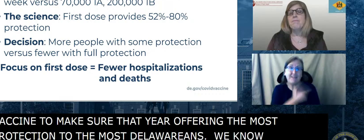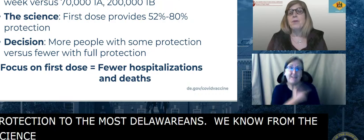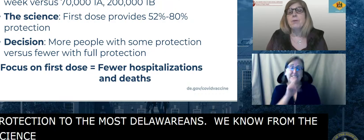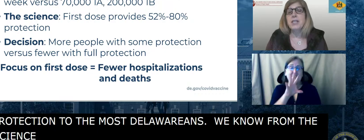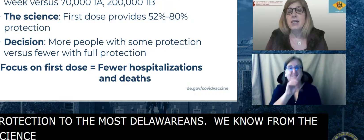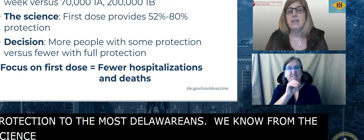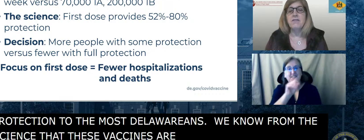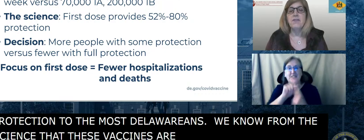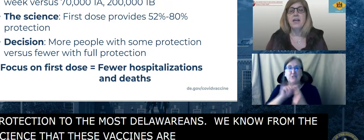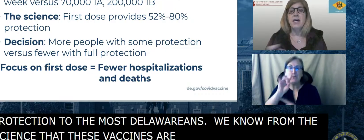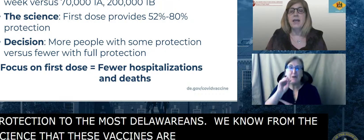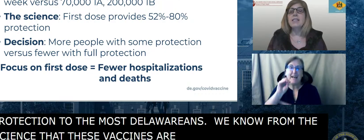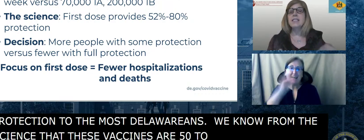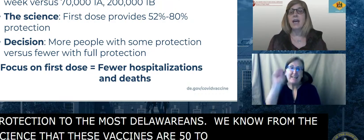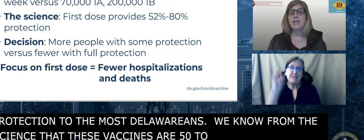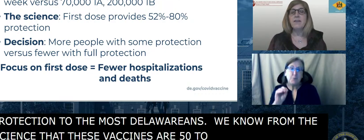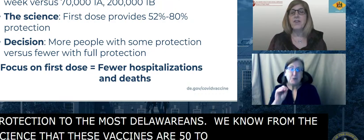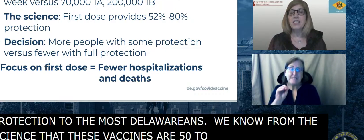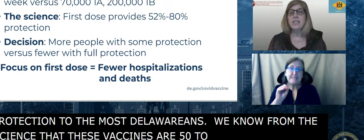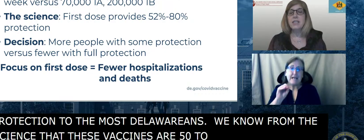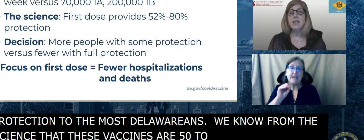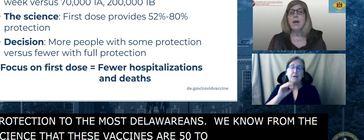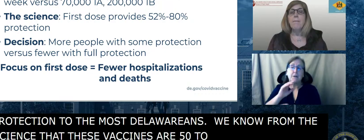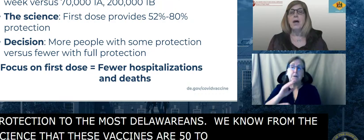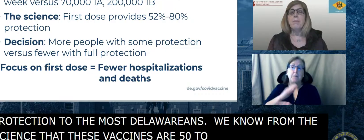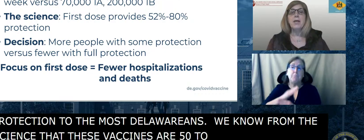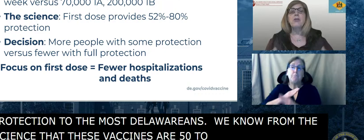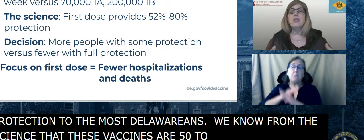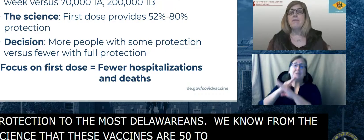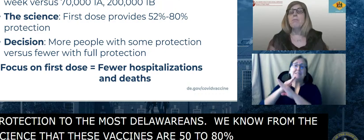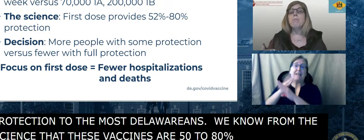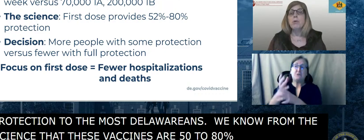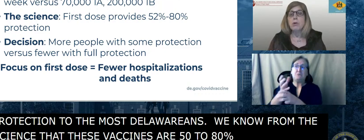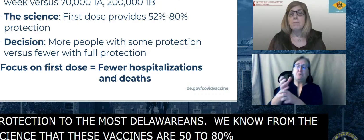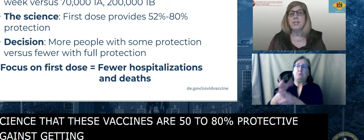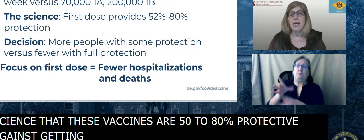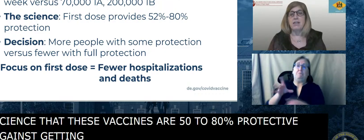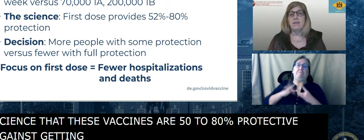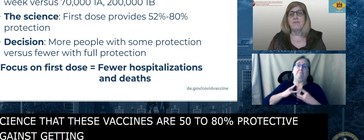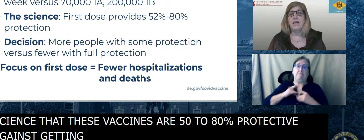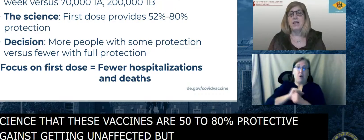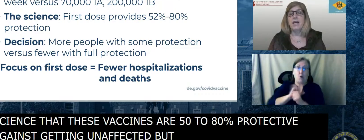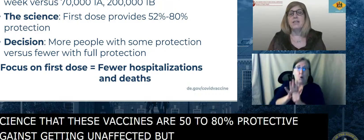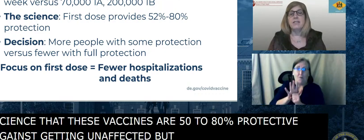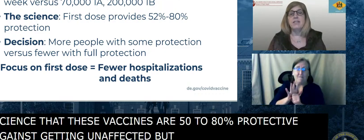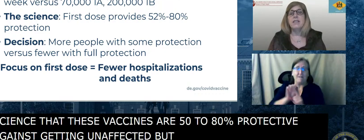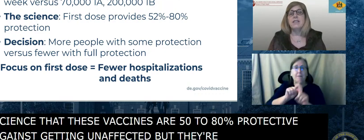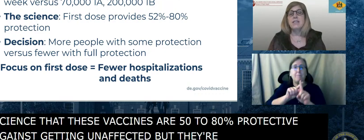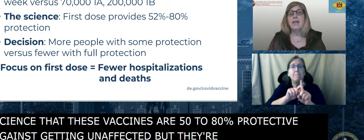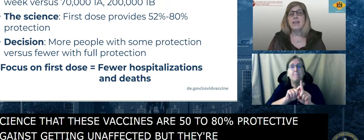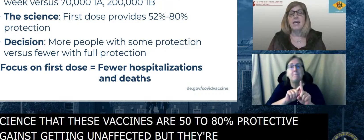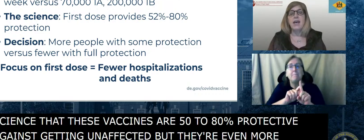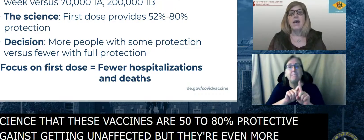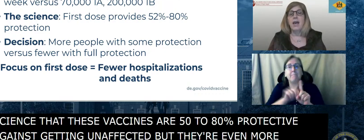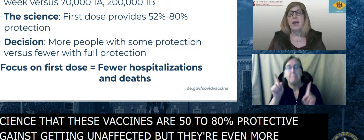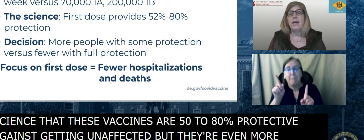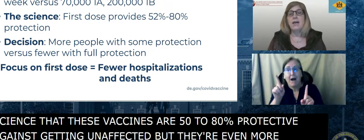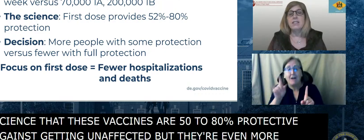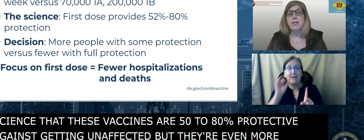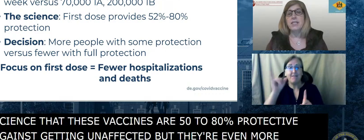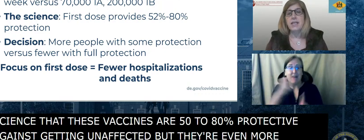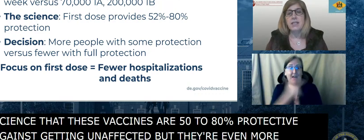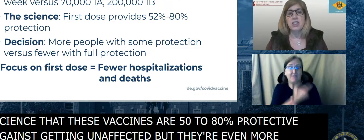80% protective against getting infected, but they're even more protective against death